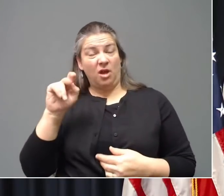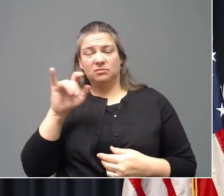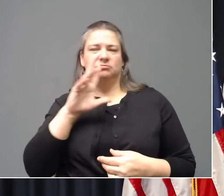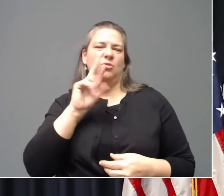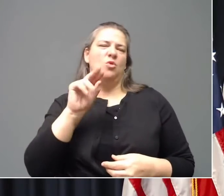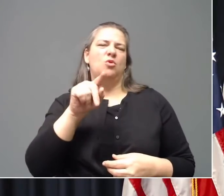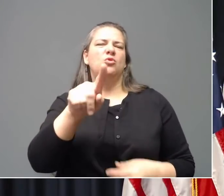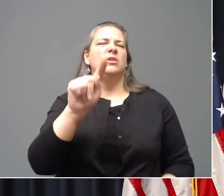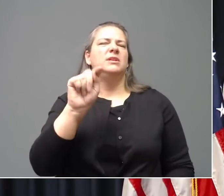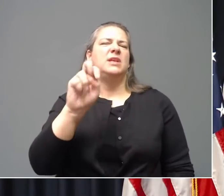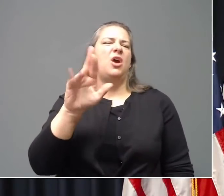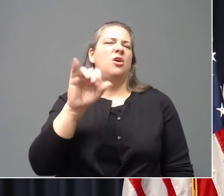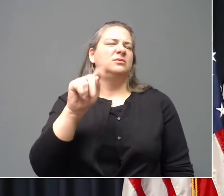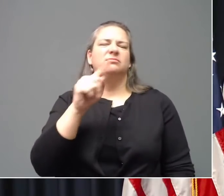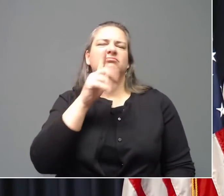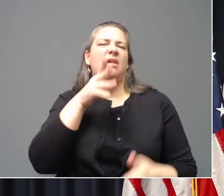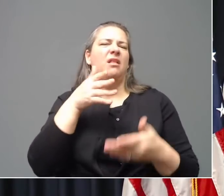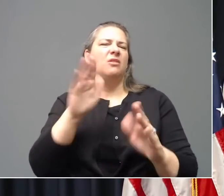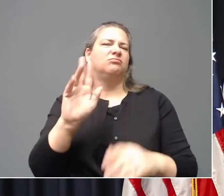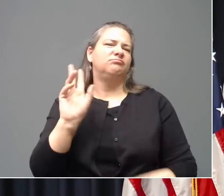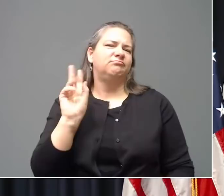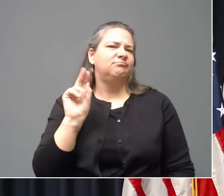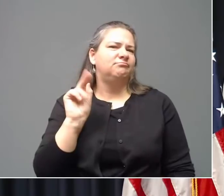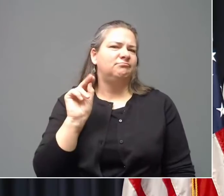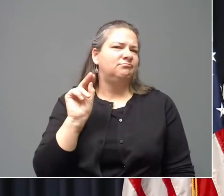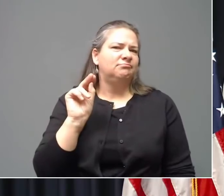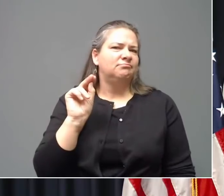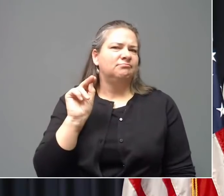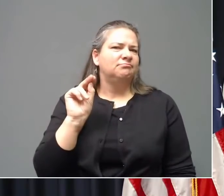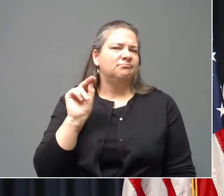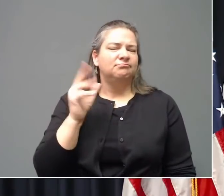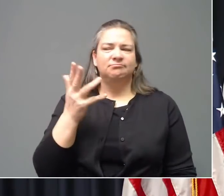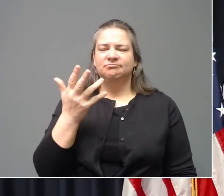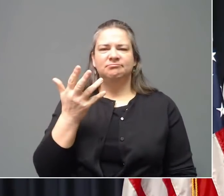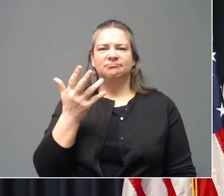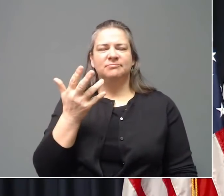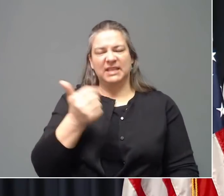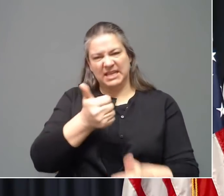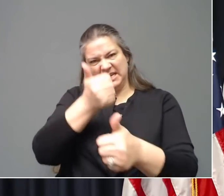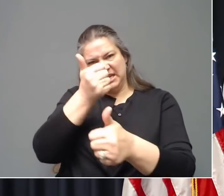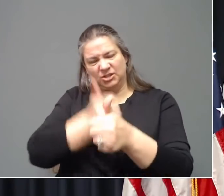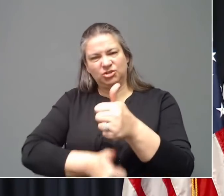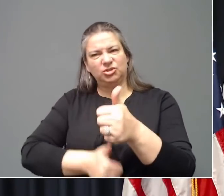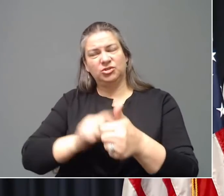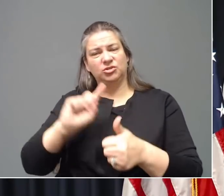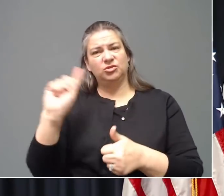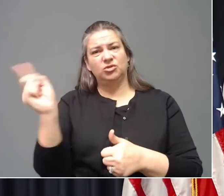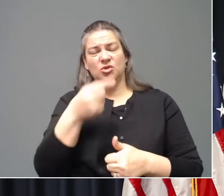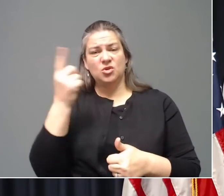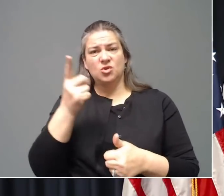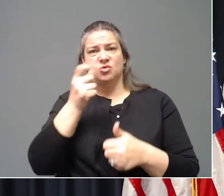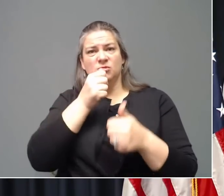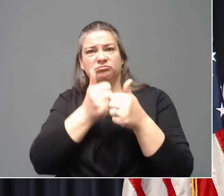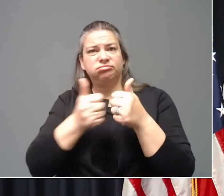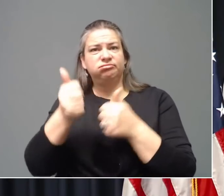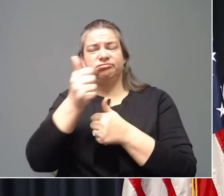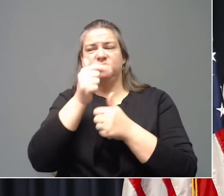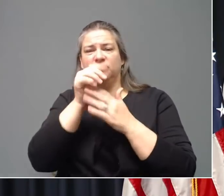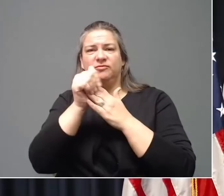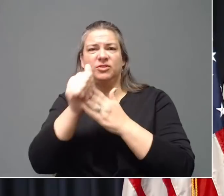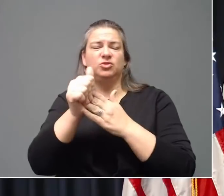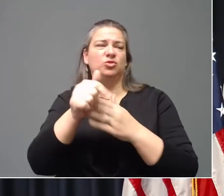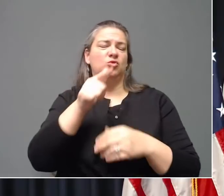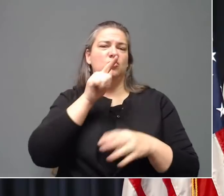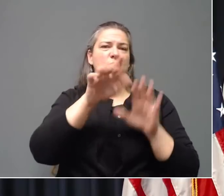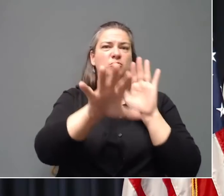Cannot be allowed. Every elected official, every leader that's out there has a